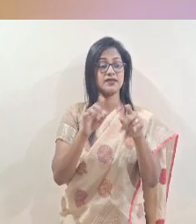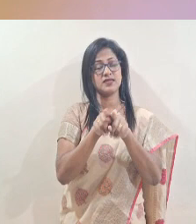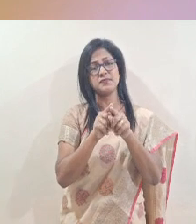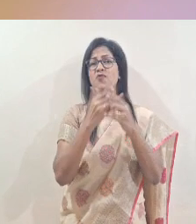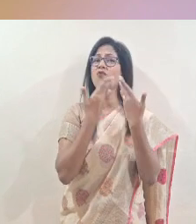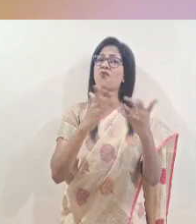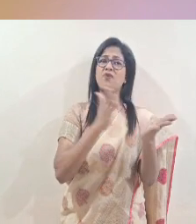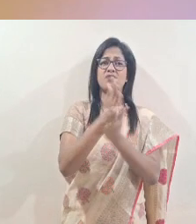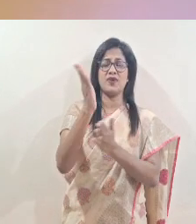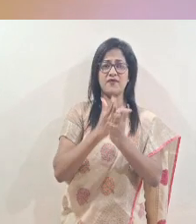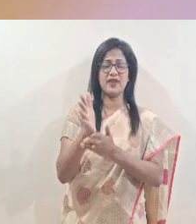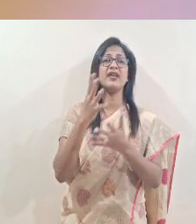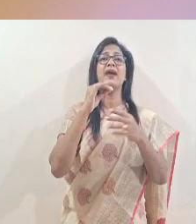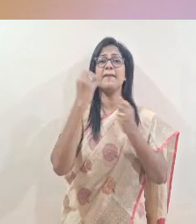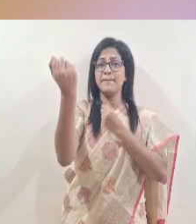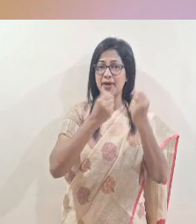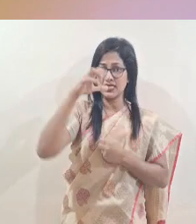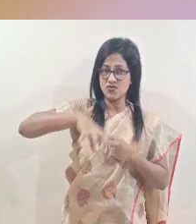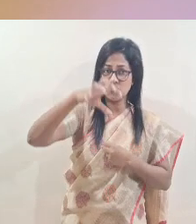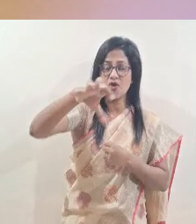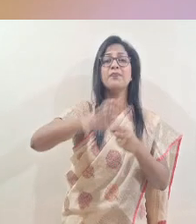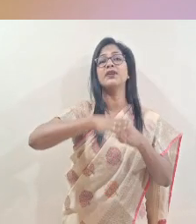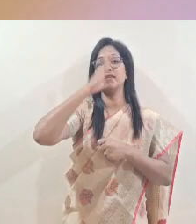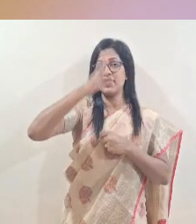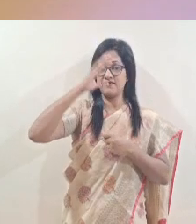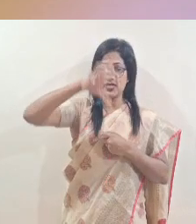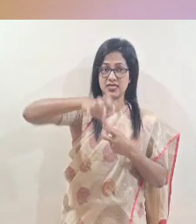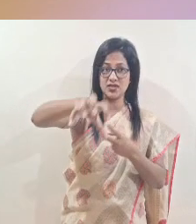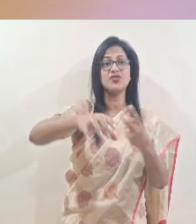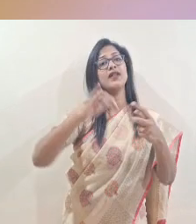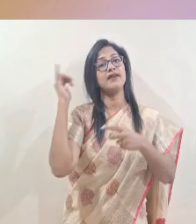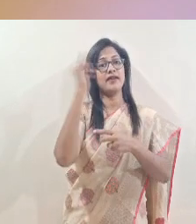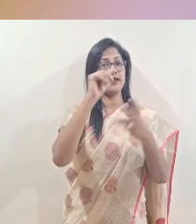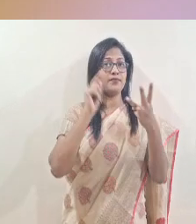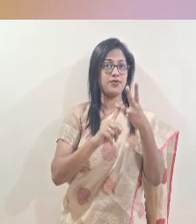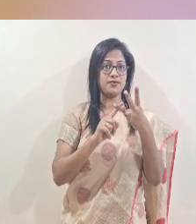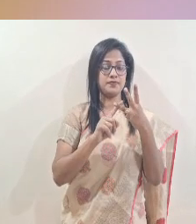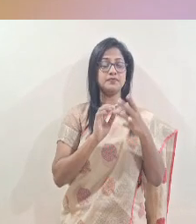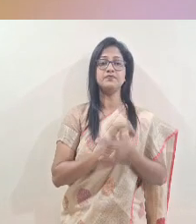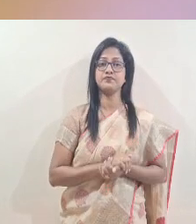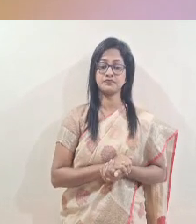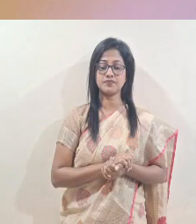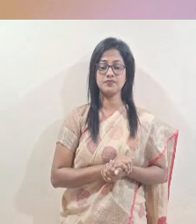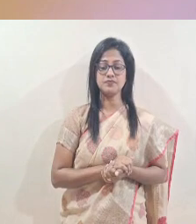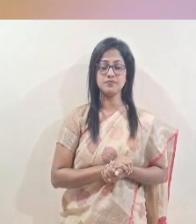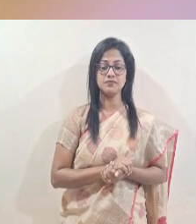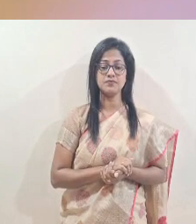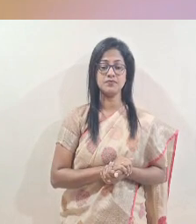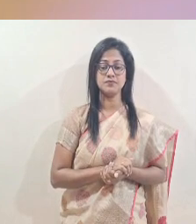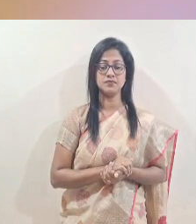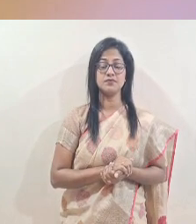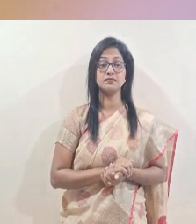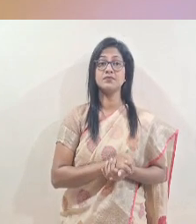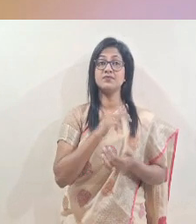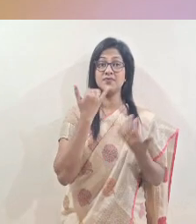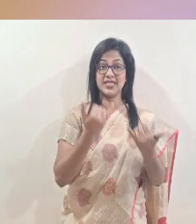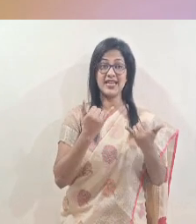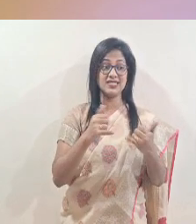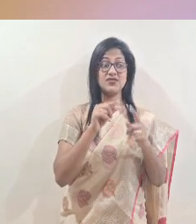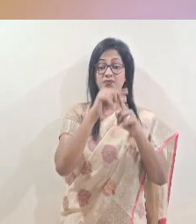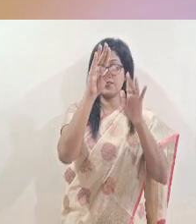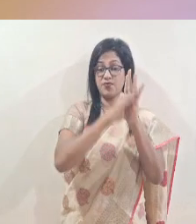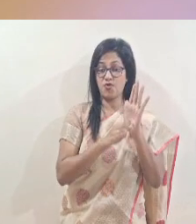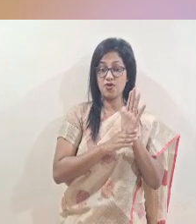of public mobility, which includes bus stations, railway stations, as well as airports. So this is a kind of the what exists as the